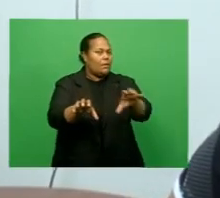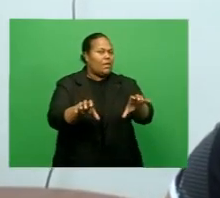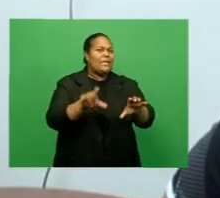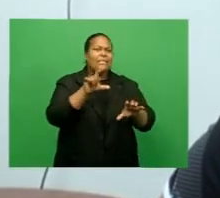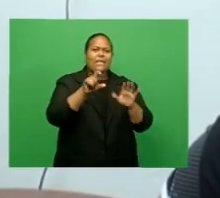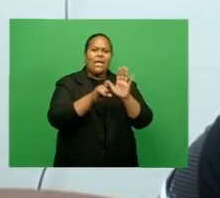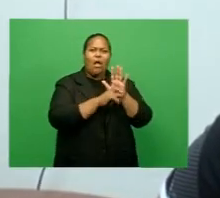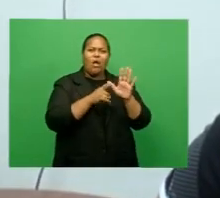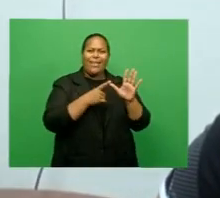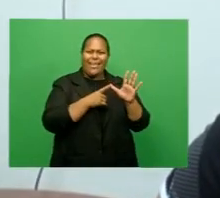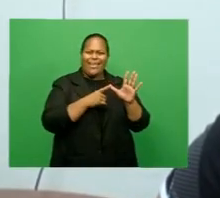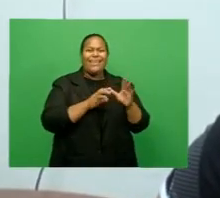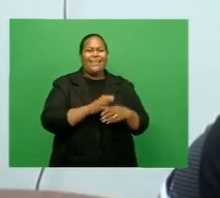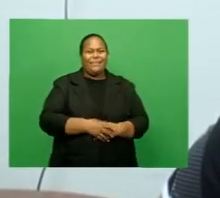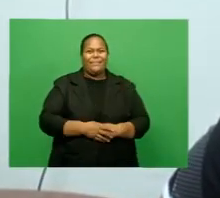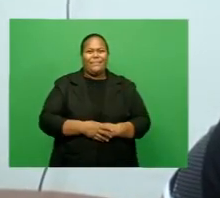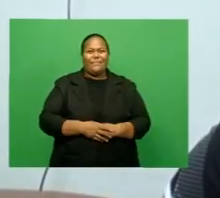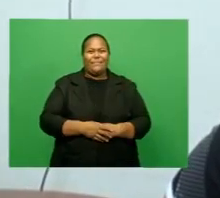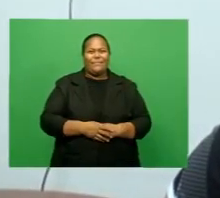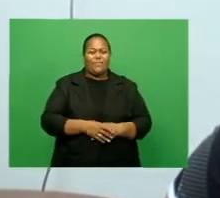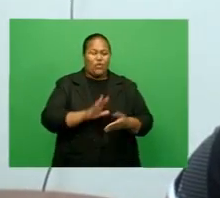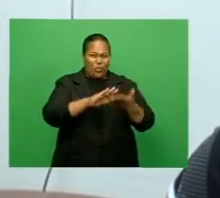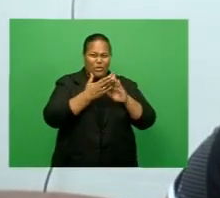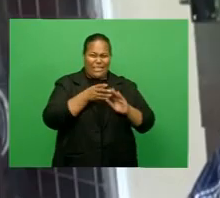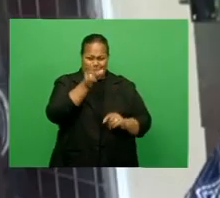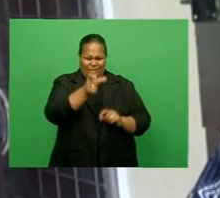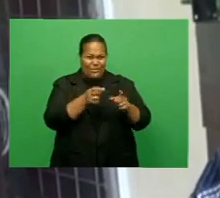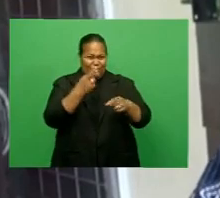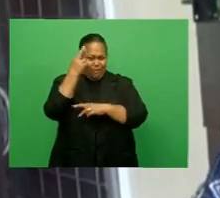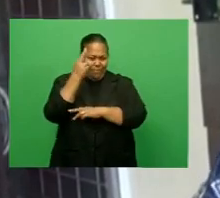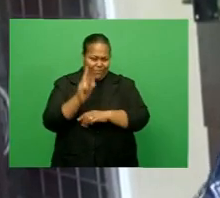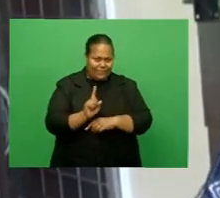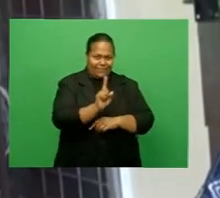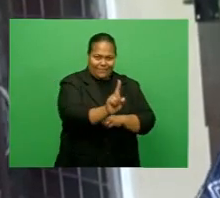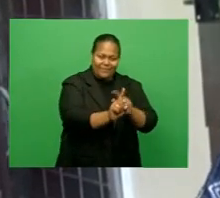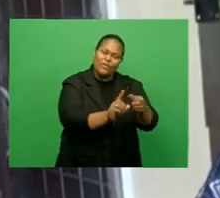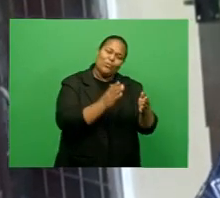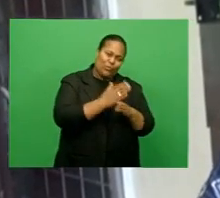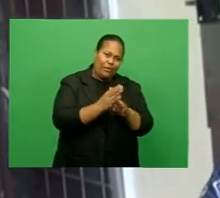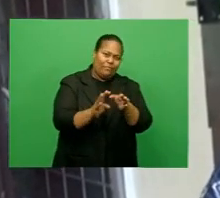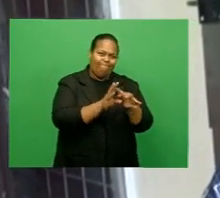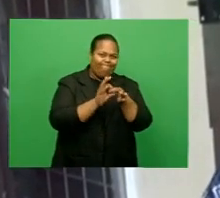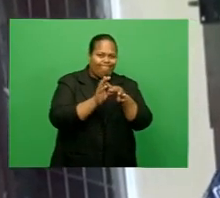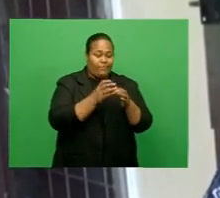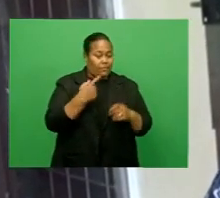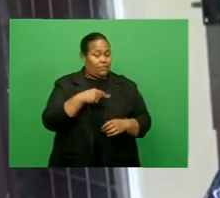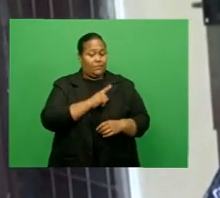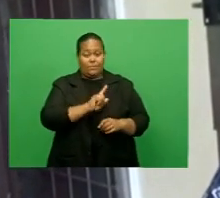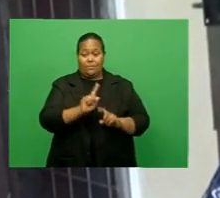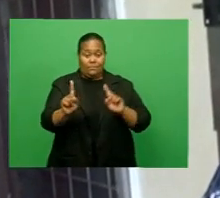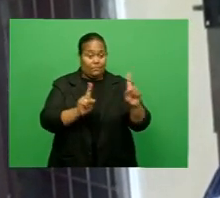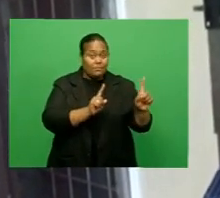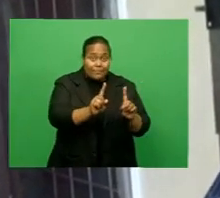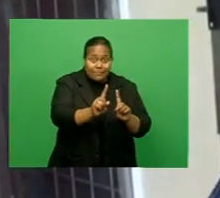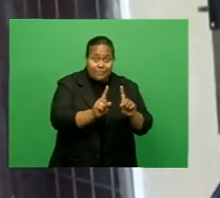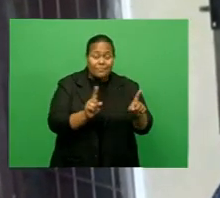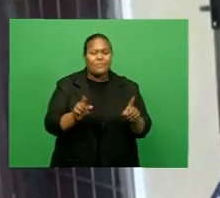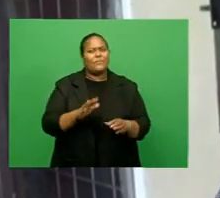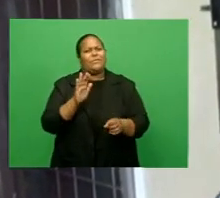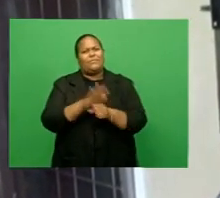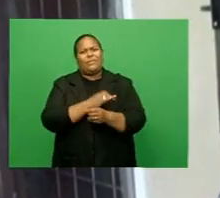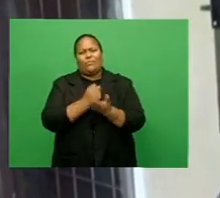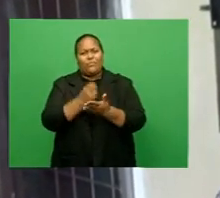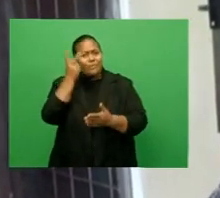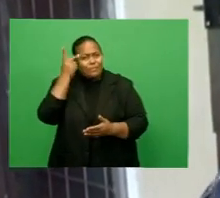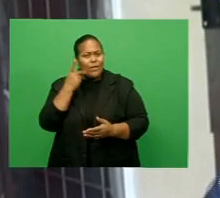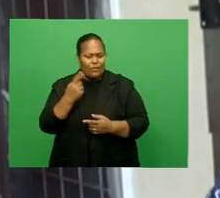CRAs, in the field, in the communities. So going out is basically to show that the parents, we